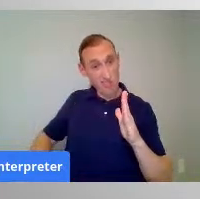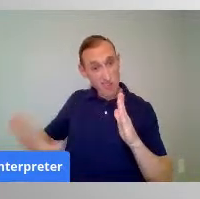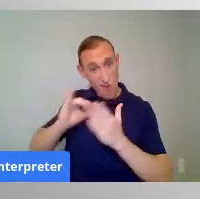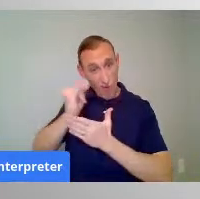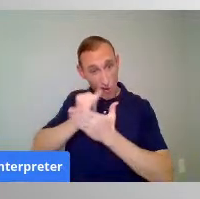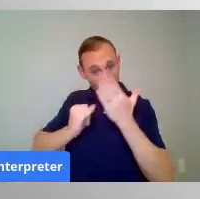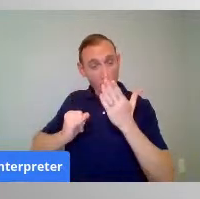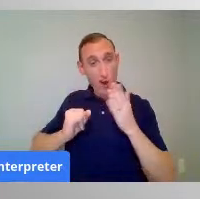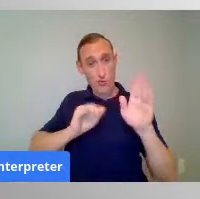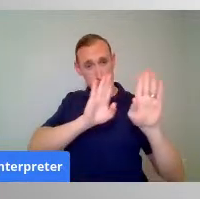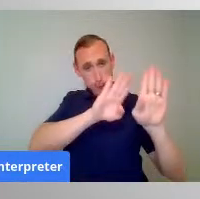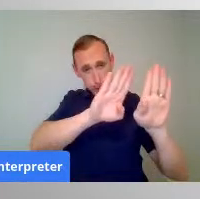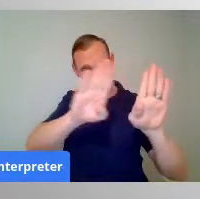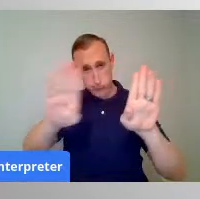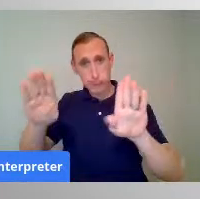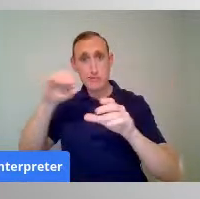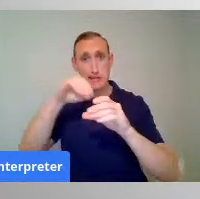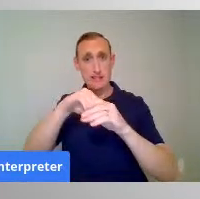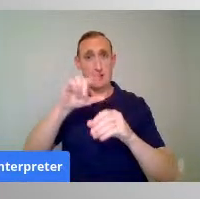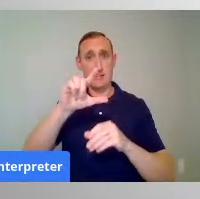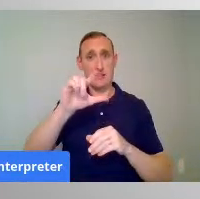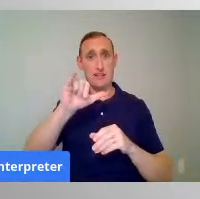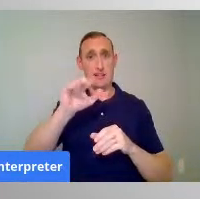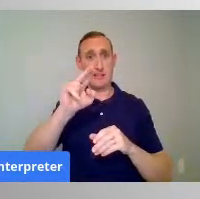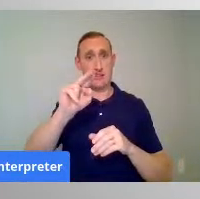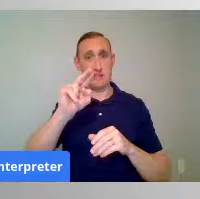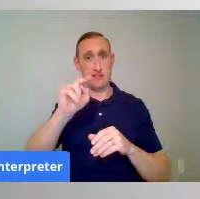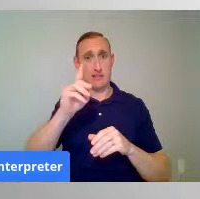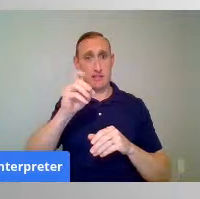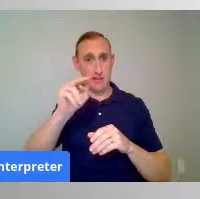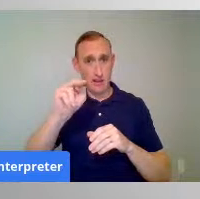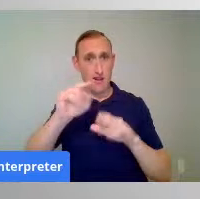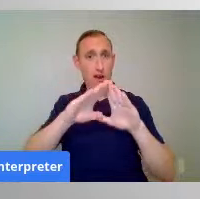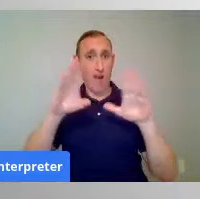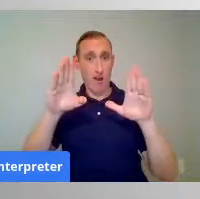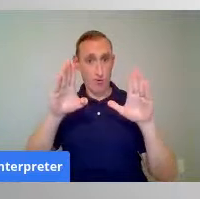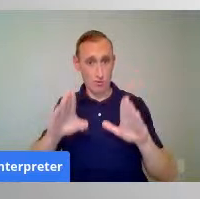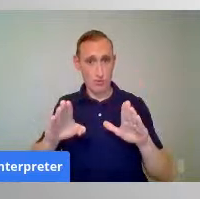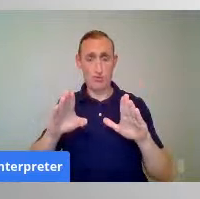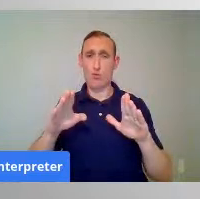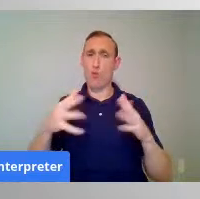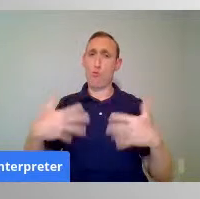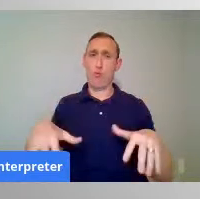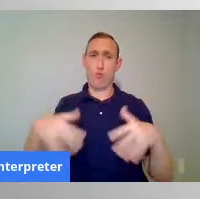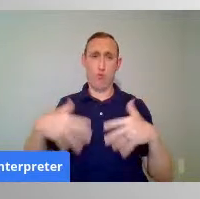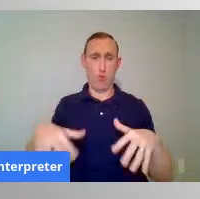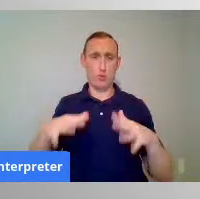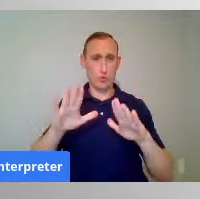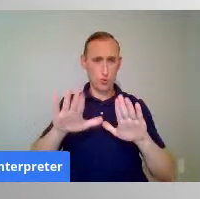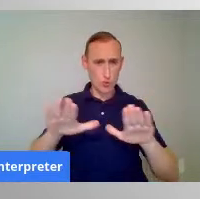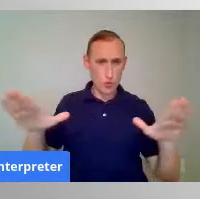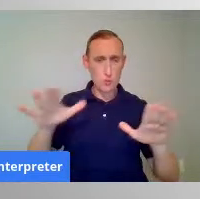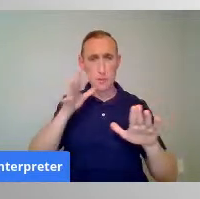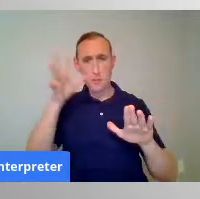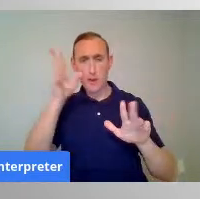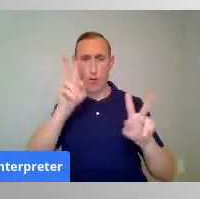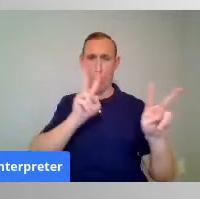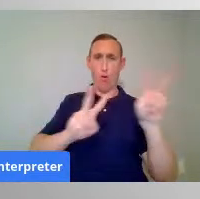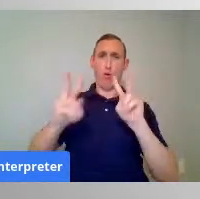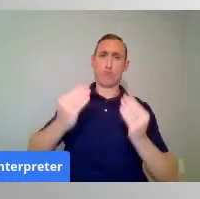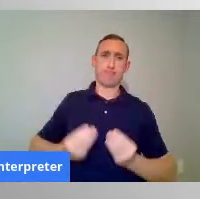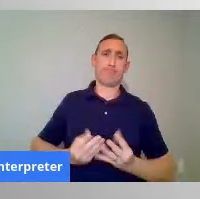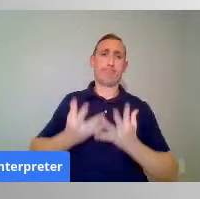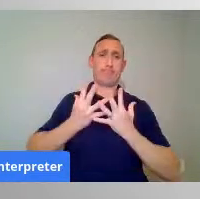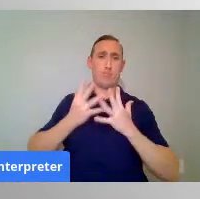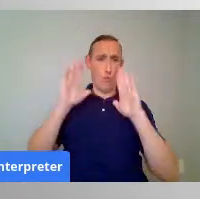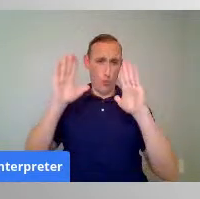Linden House. And it has been a wonderful partnership with our staff and the school district art teachers.